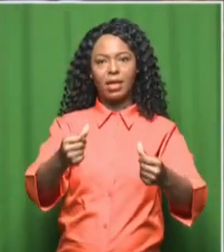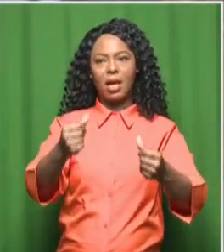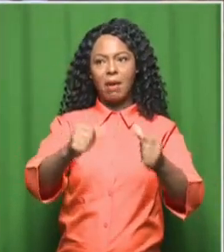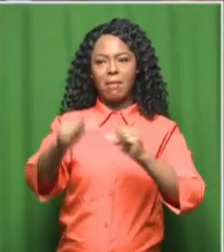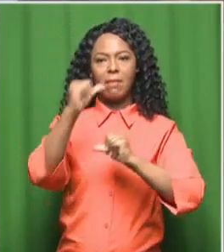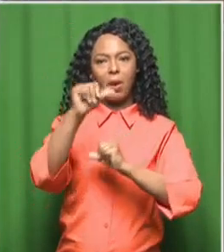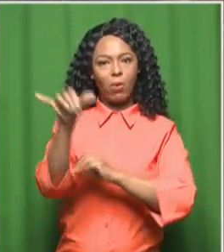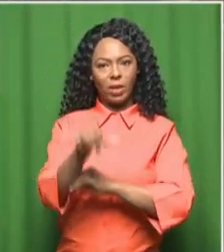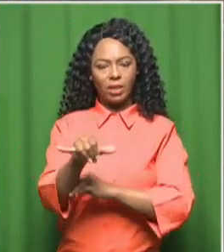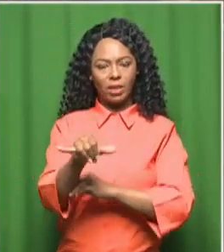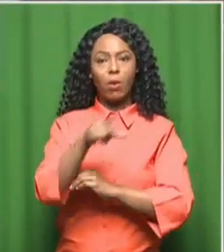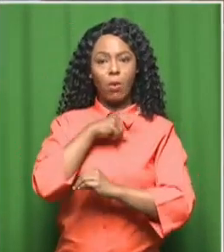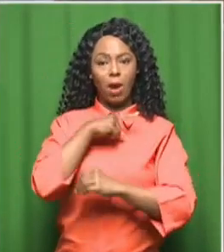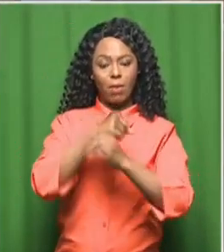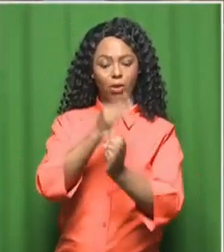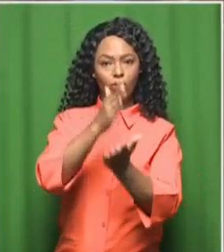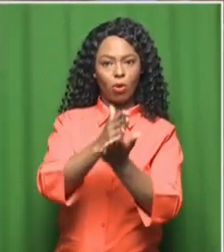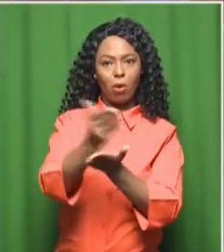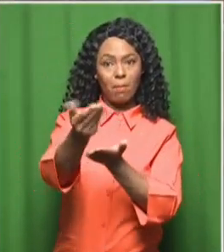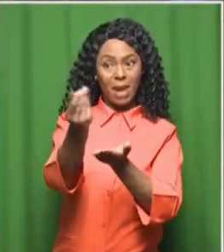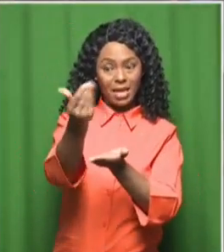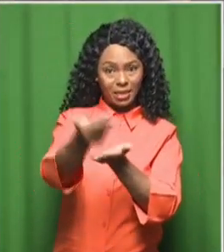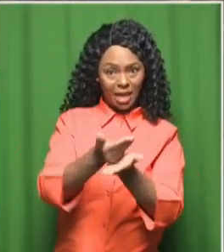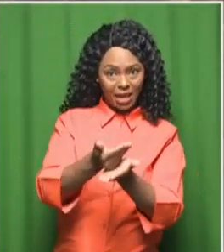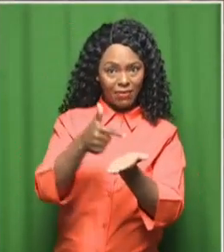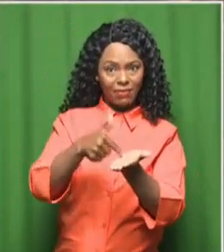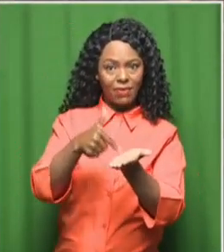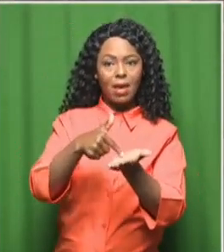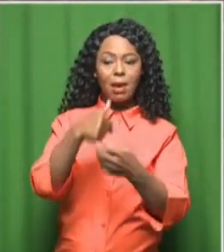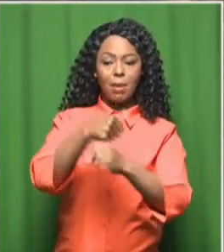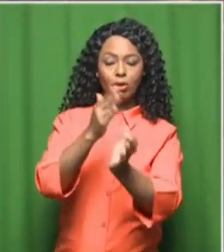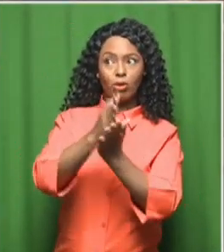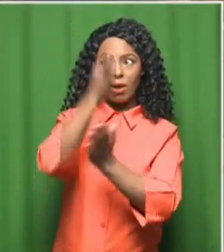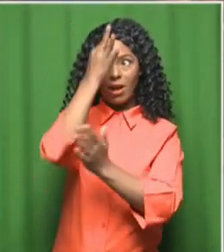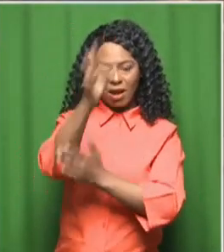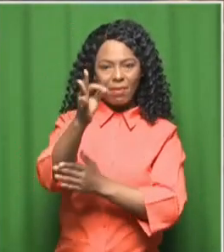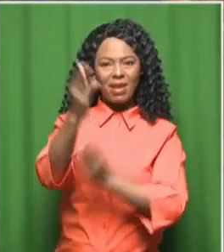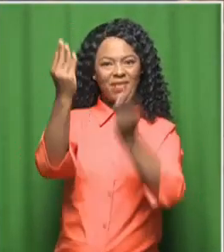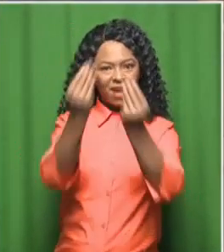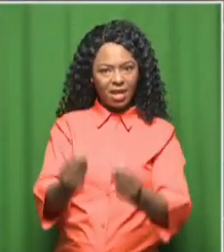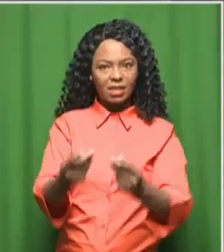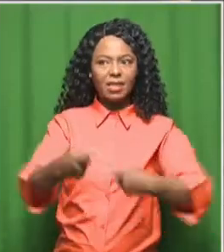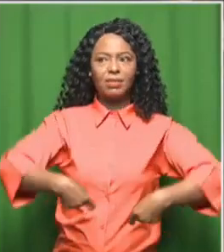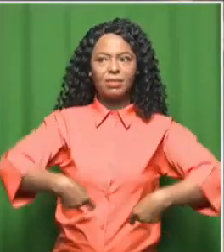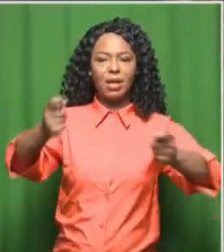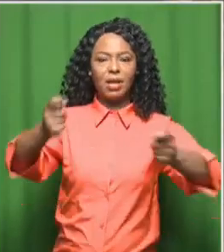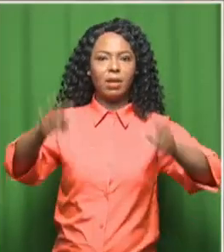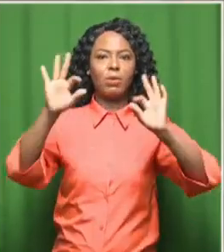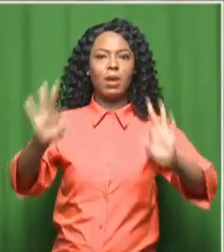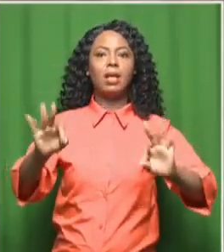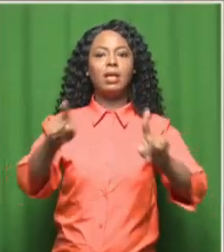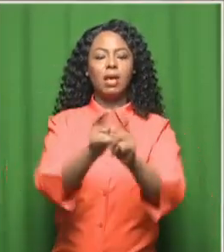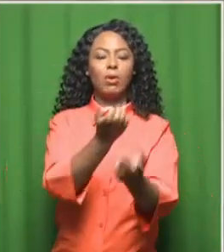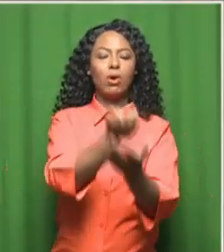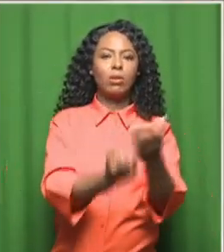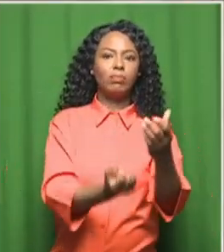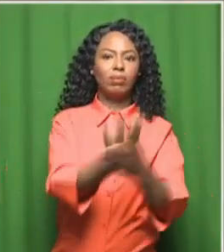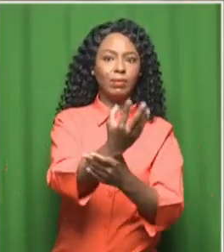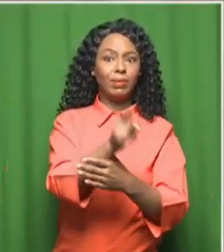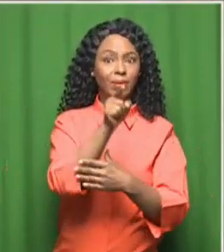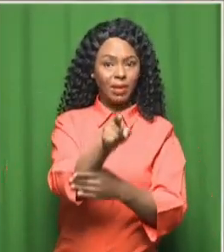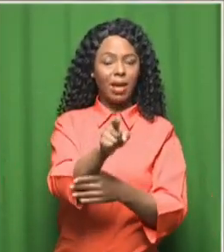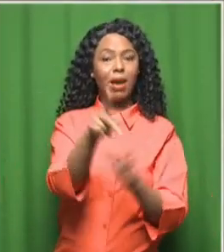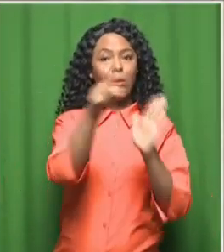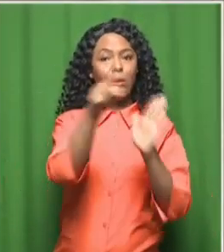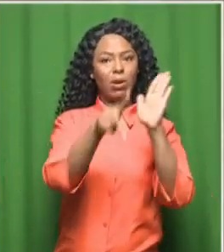economic times. This is to ensure that government finances are spent well and the economy can continue to grow. Counter-cyclical fiscal policy